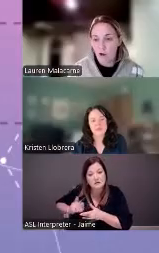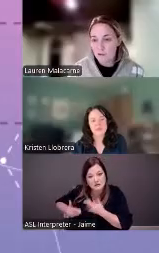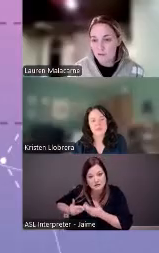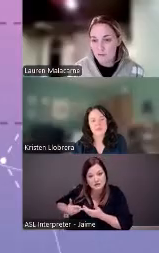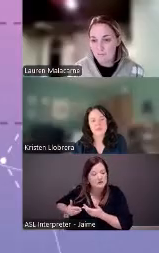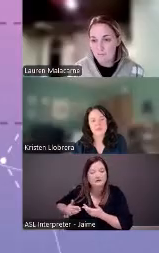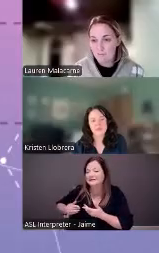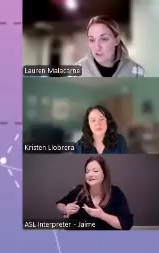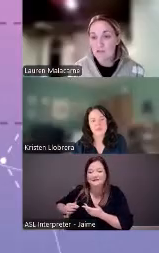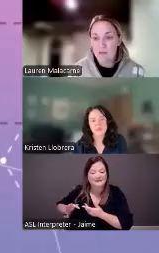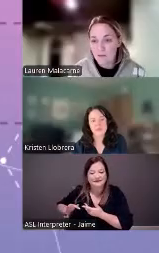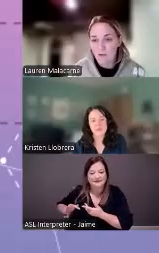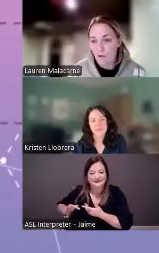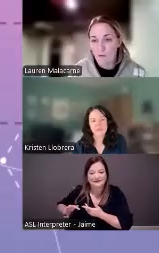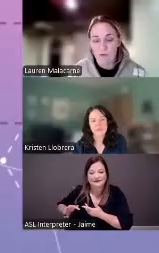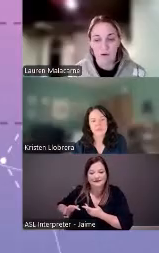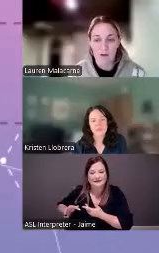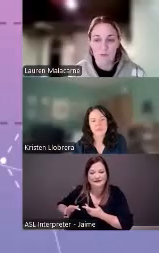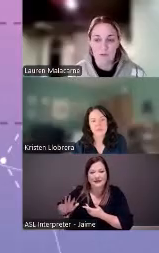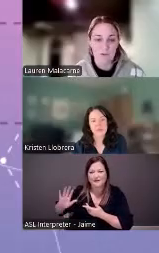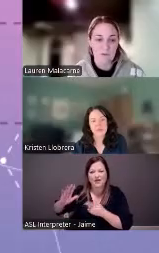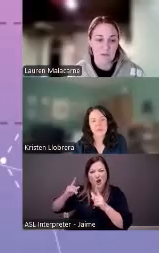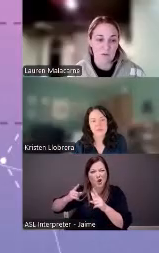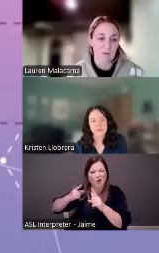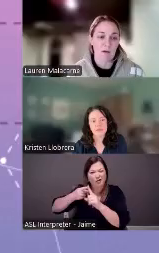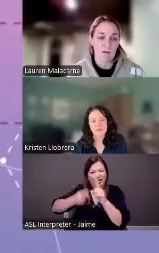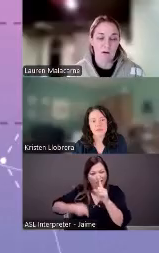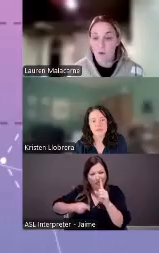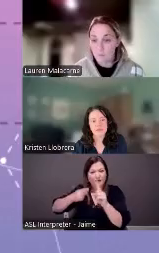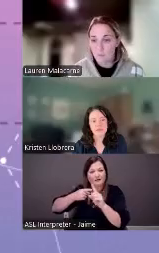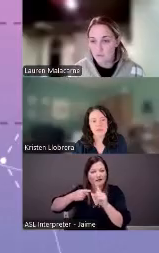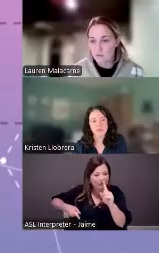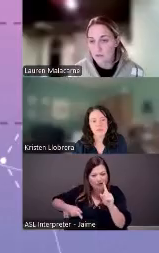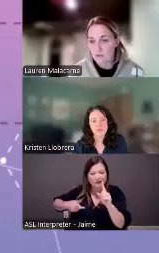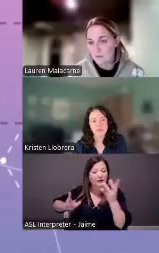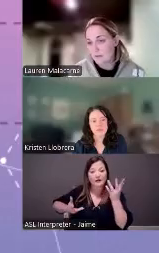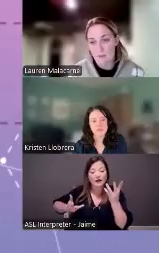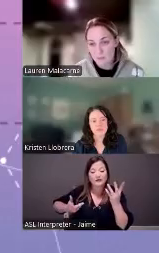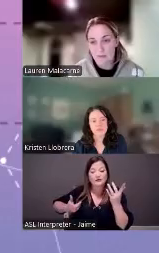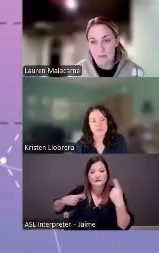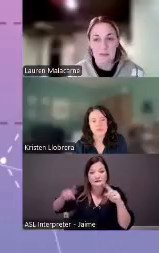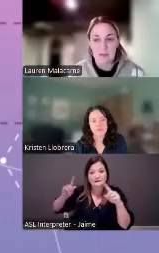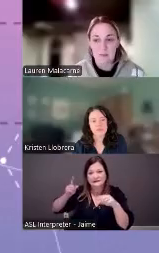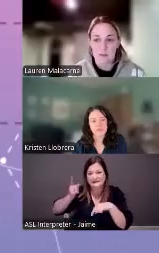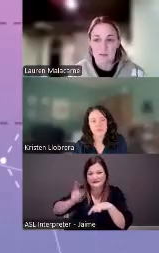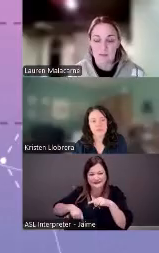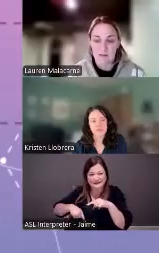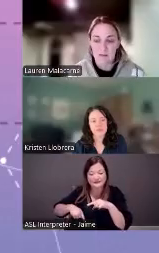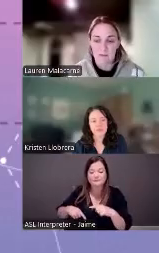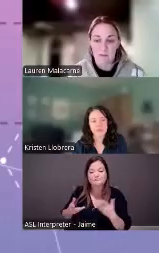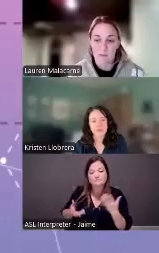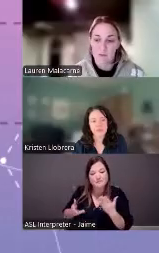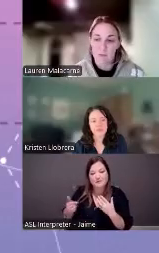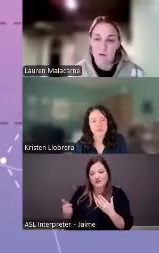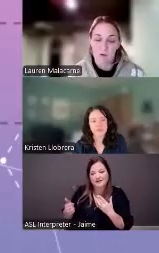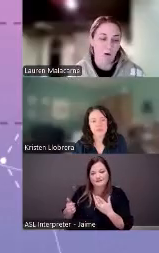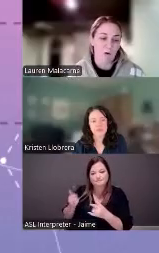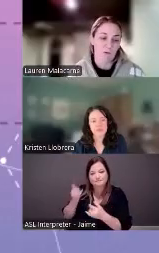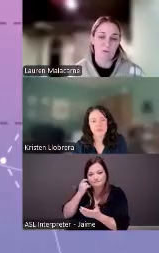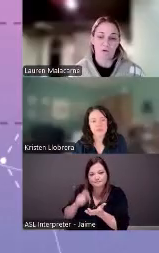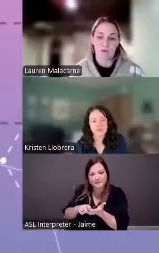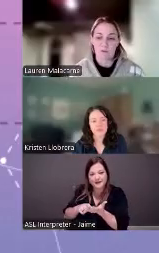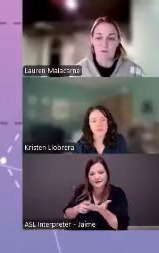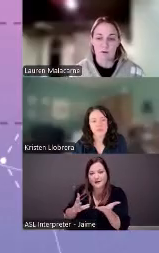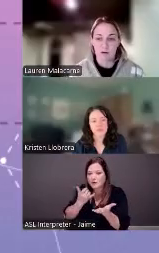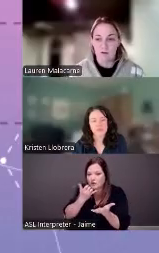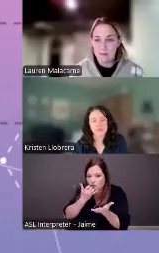they're not achieving their goal and not able to do the skill, they may not be able to completely and independently identify what might be going wrong.